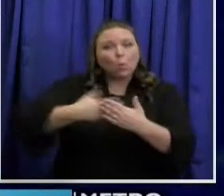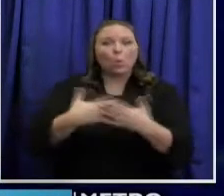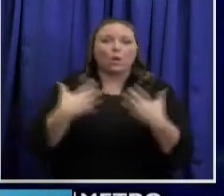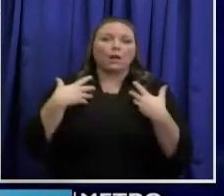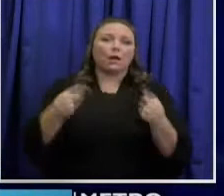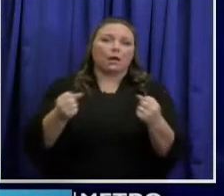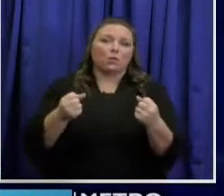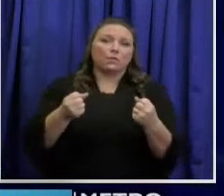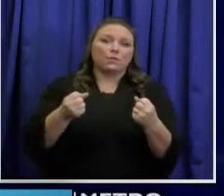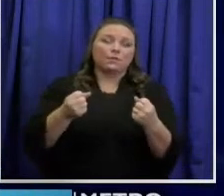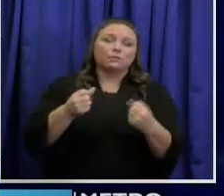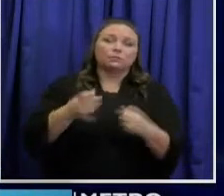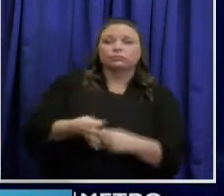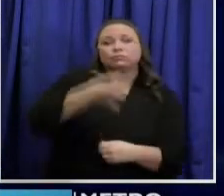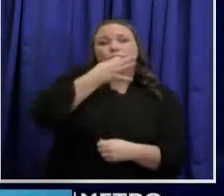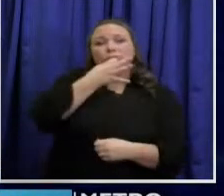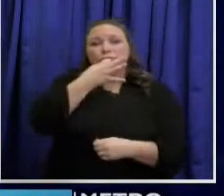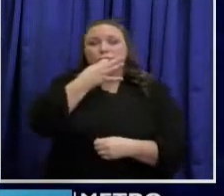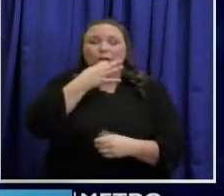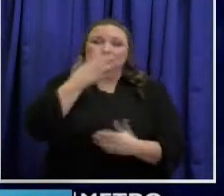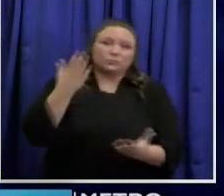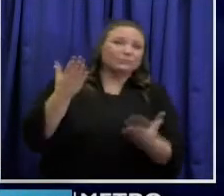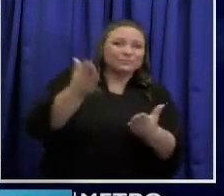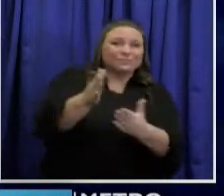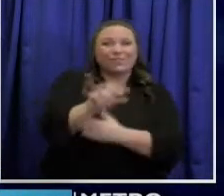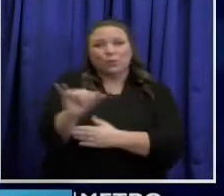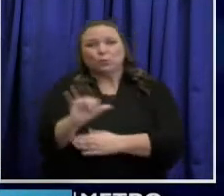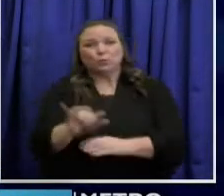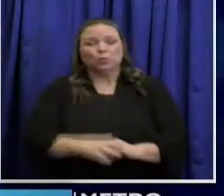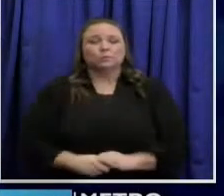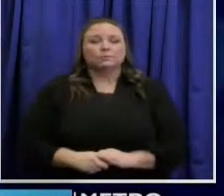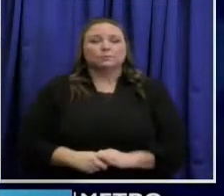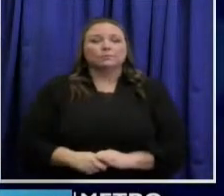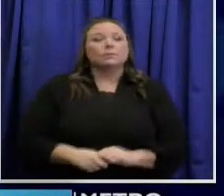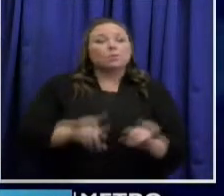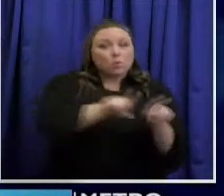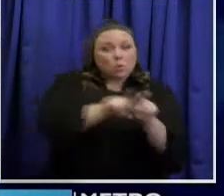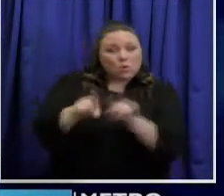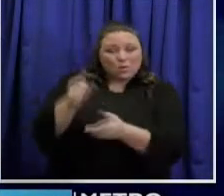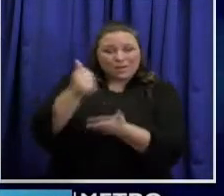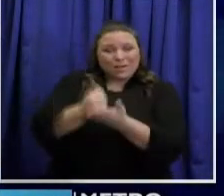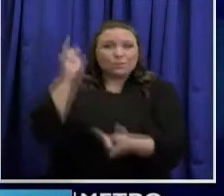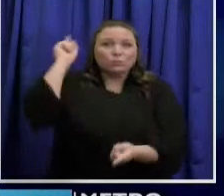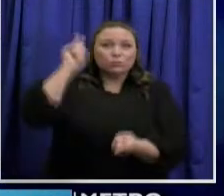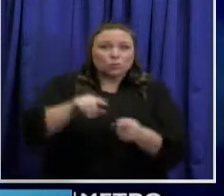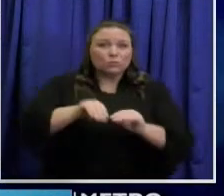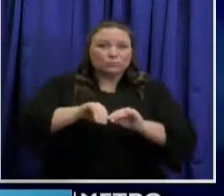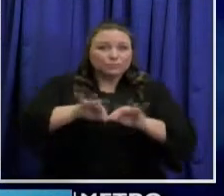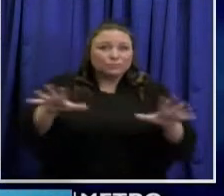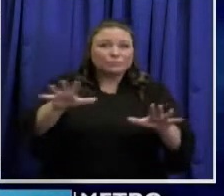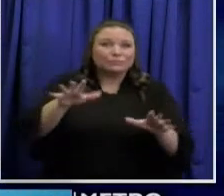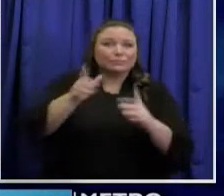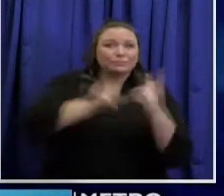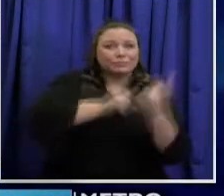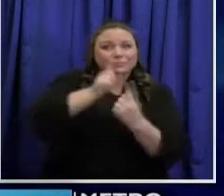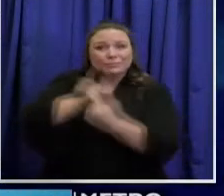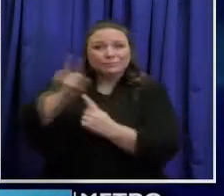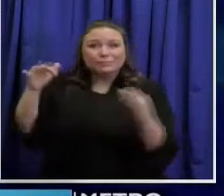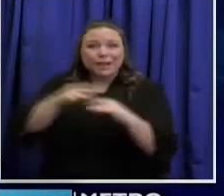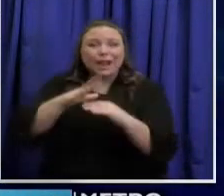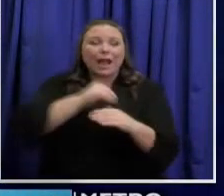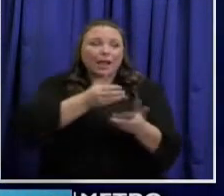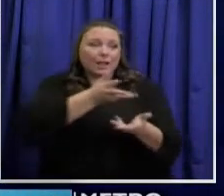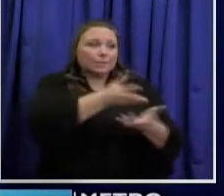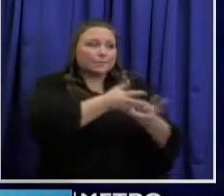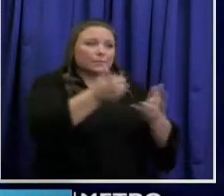urged grouping limitations. Now, consistent with the need to reduce in-person gatherings and in consultation with the